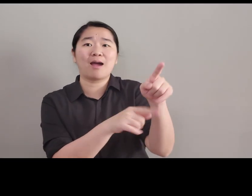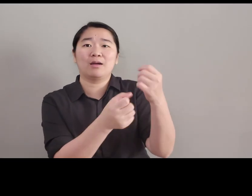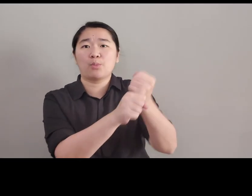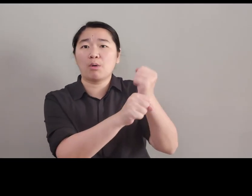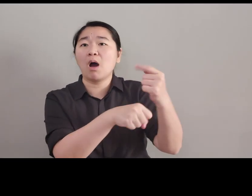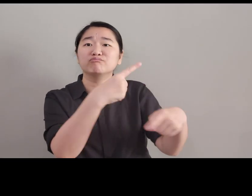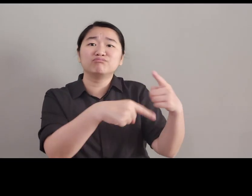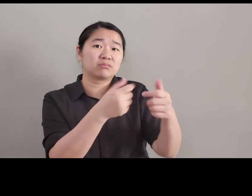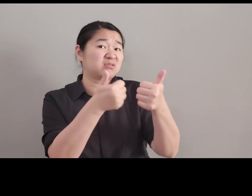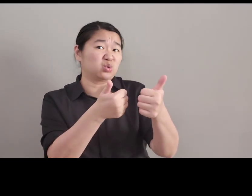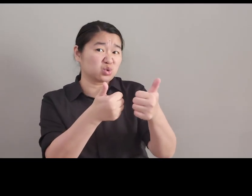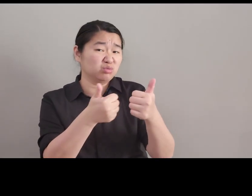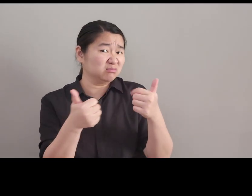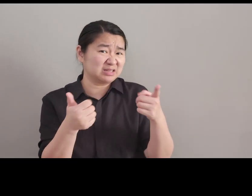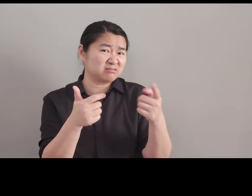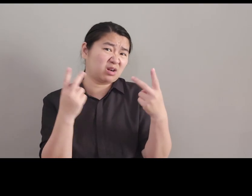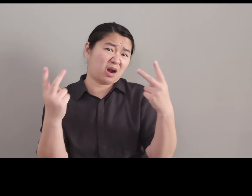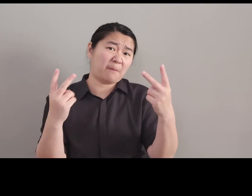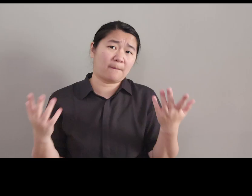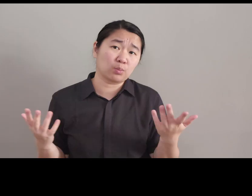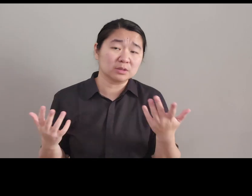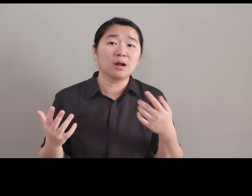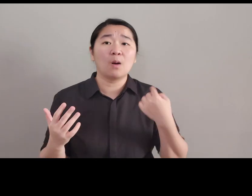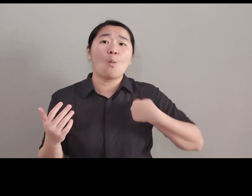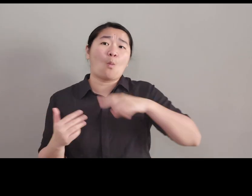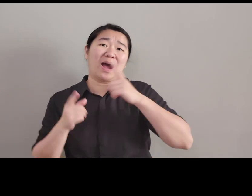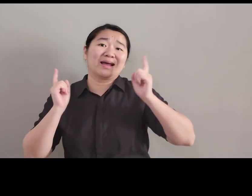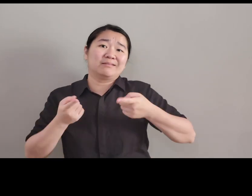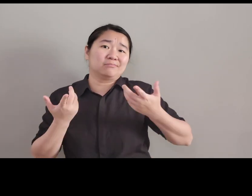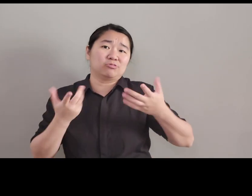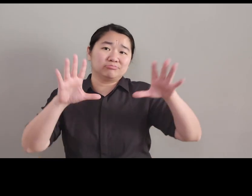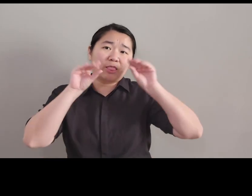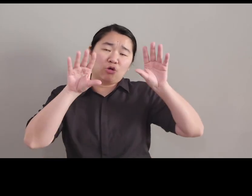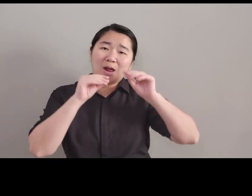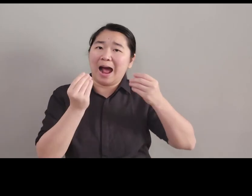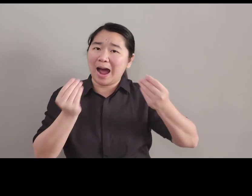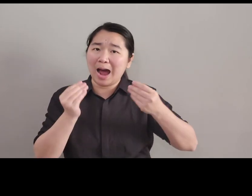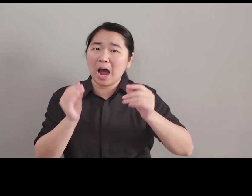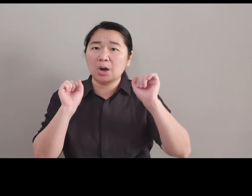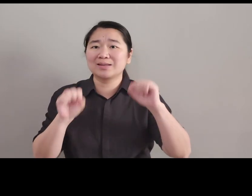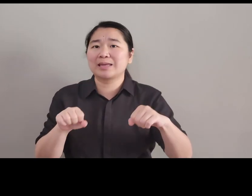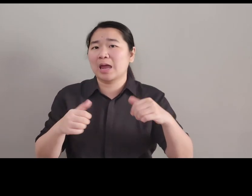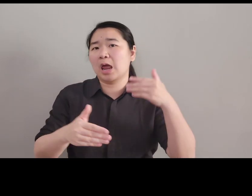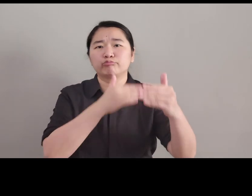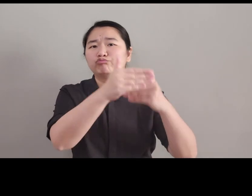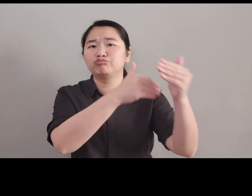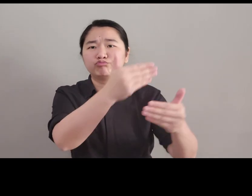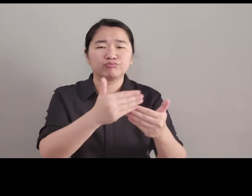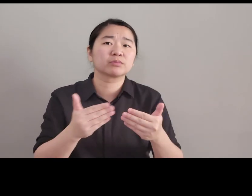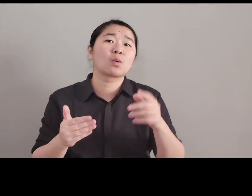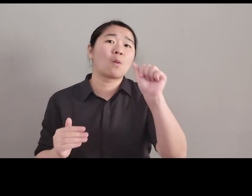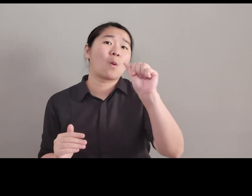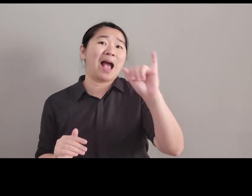learn accessibility or find some way to outsource it. I am a little skeptical that they can outsource it properly to AI.